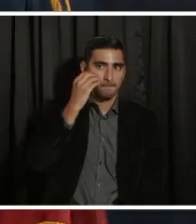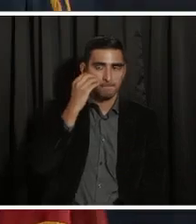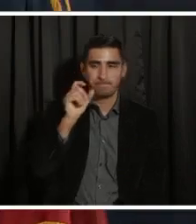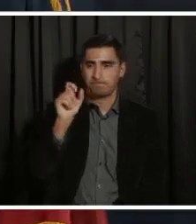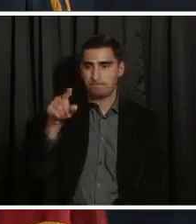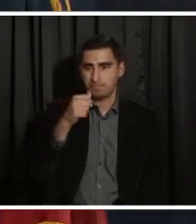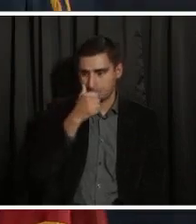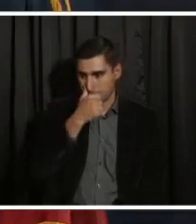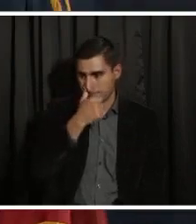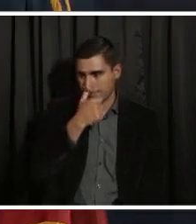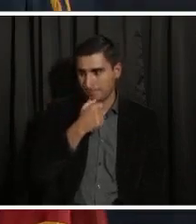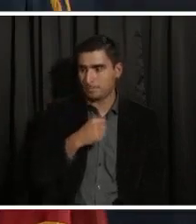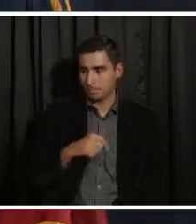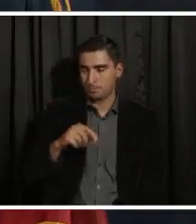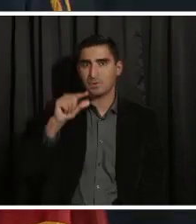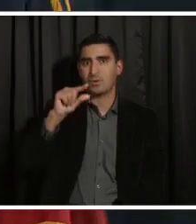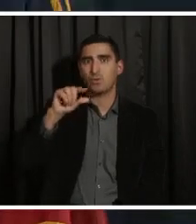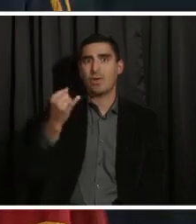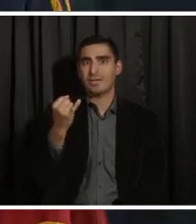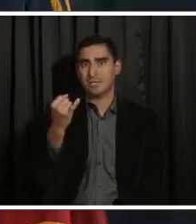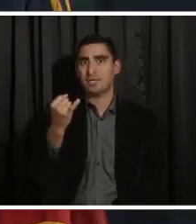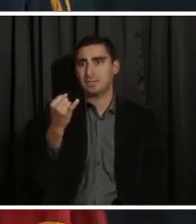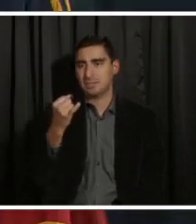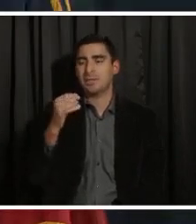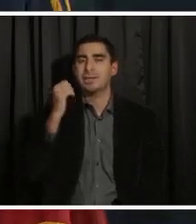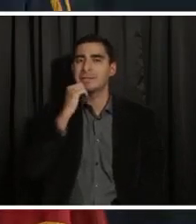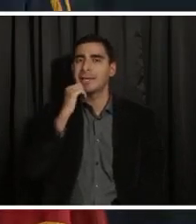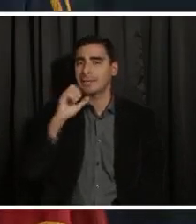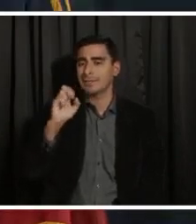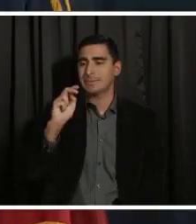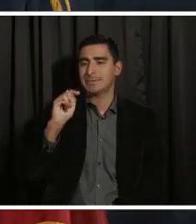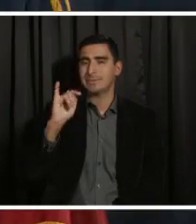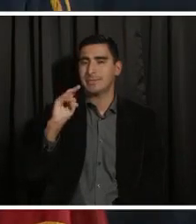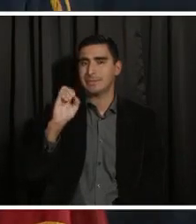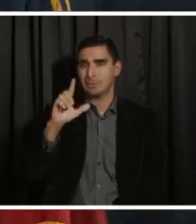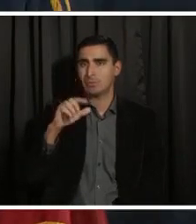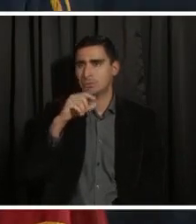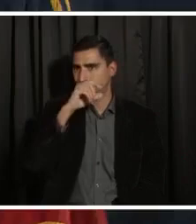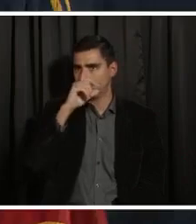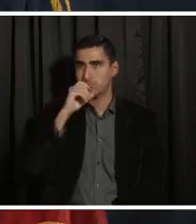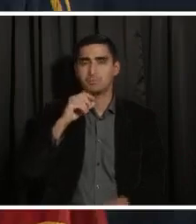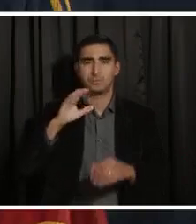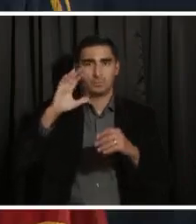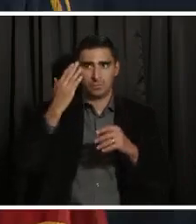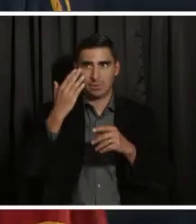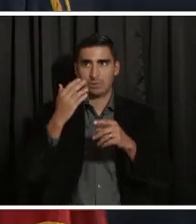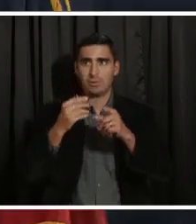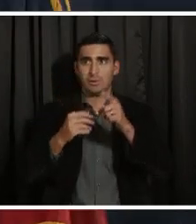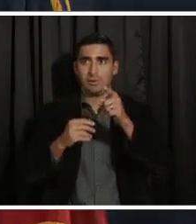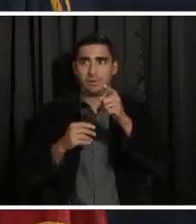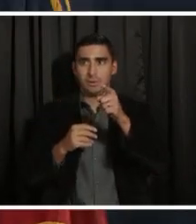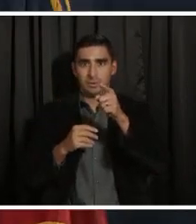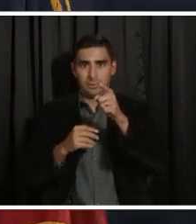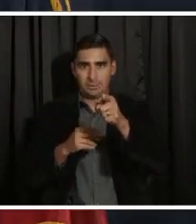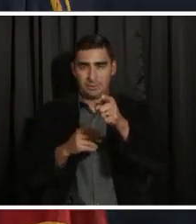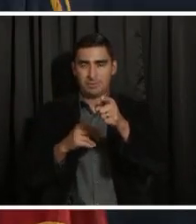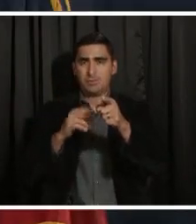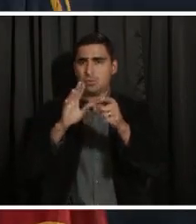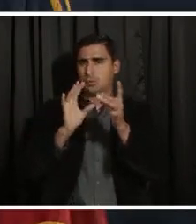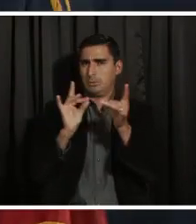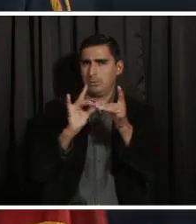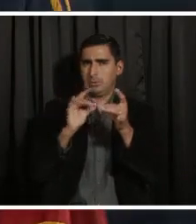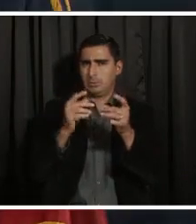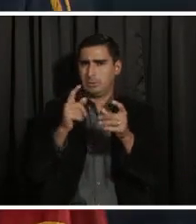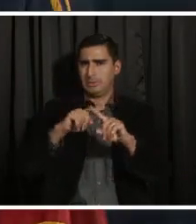Governor Charles Ashby from the Grand Junction Daily Sentinel. It seems like your messaging has changed a little bit there. You're now fighting 2 pandemics,